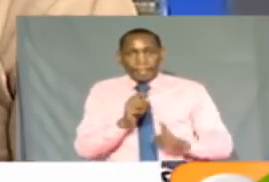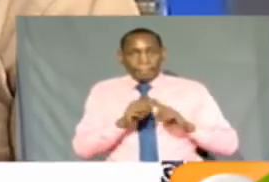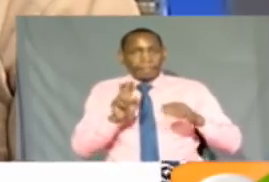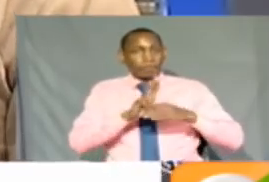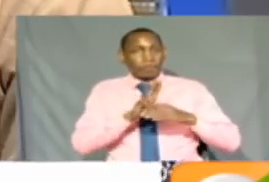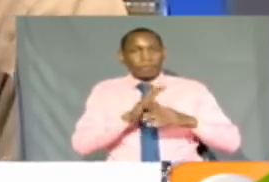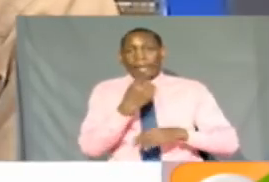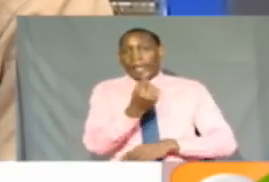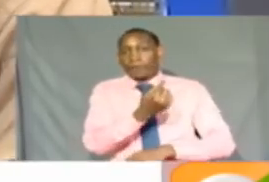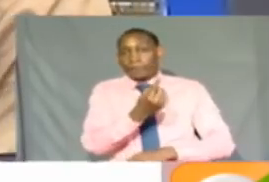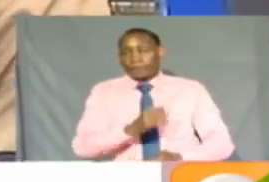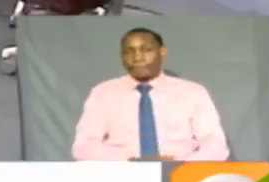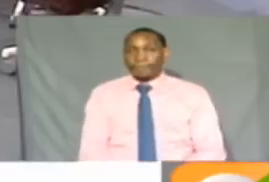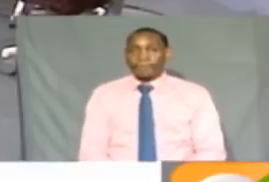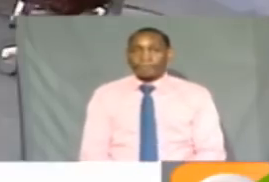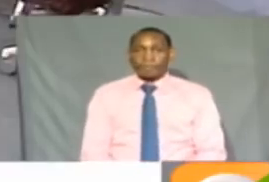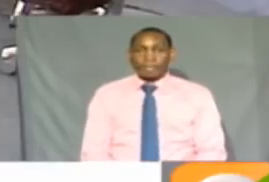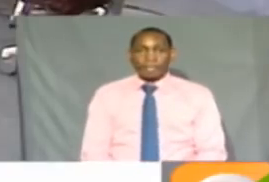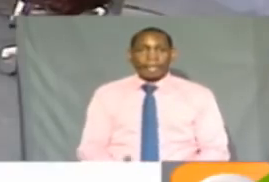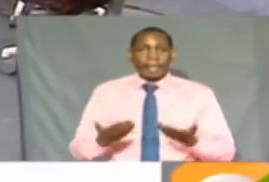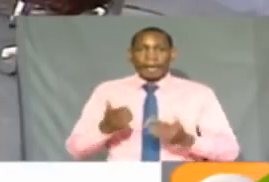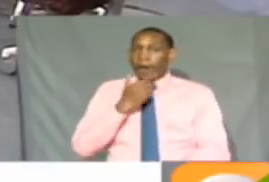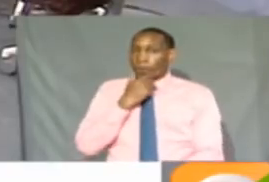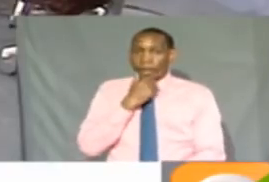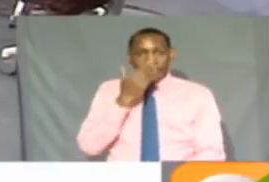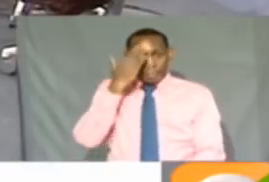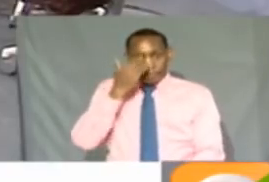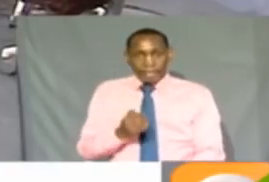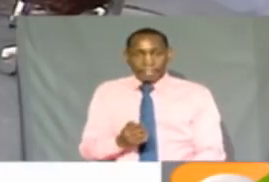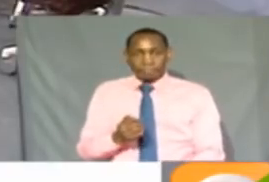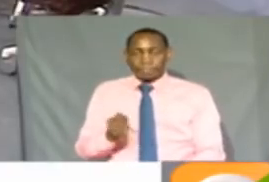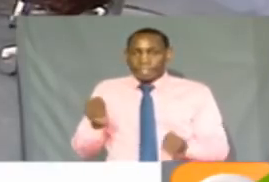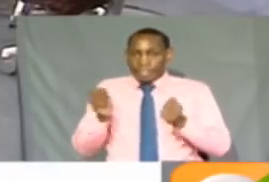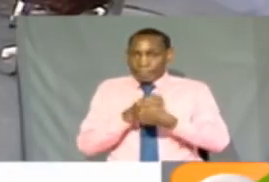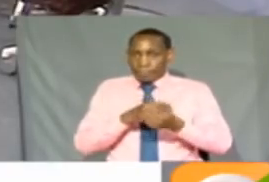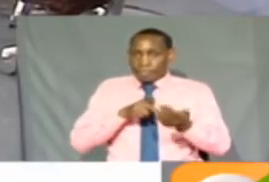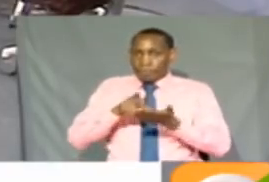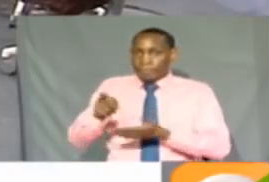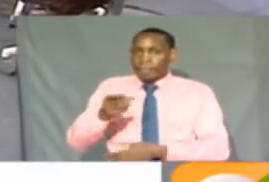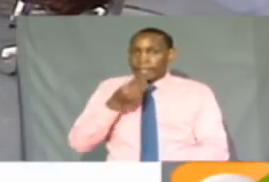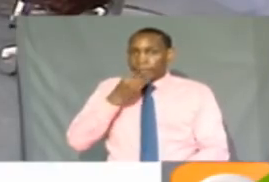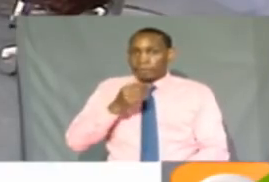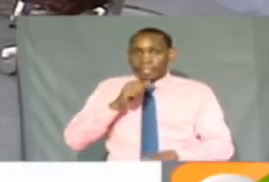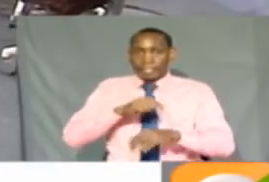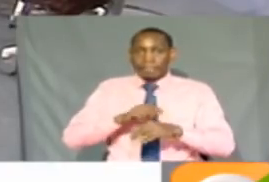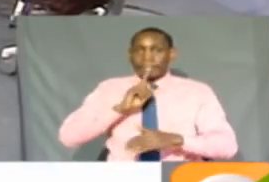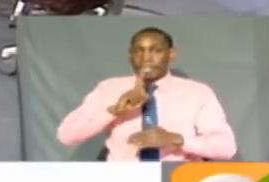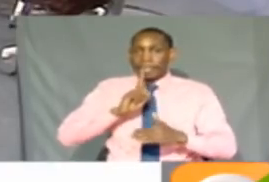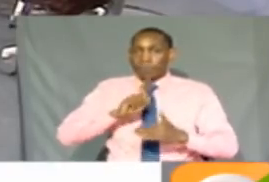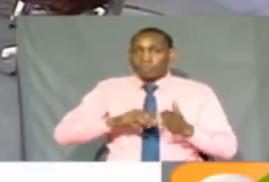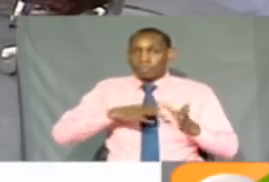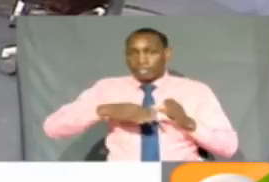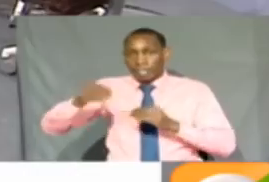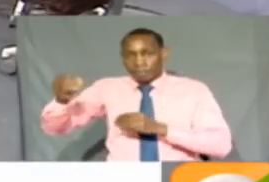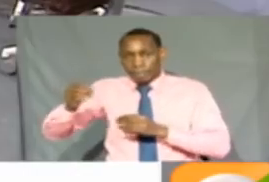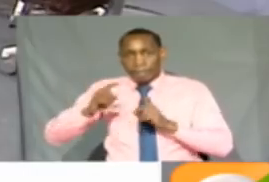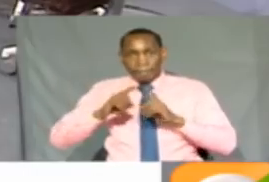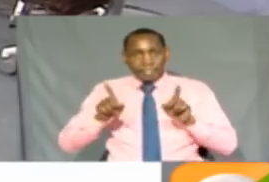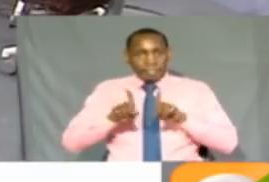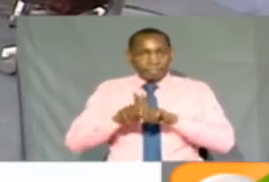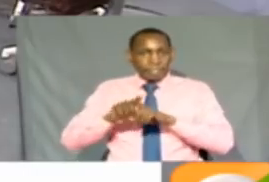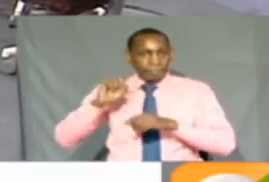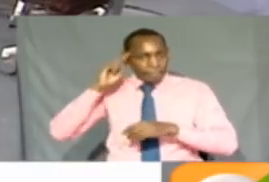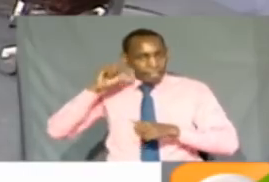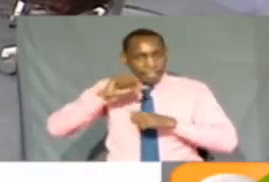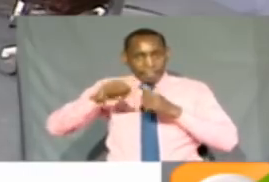to. So you're wondering why she can't pay for her meal, for instance, if she says, let's go out. But you're also thinking ahead, because you